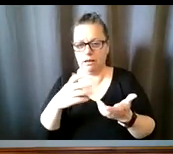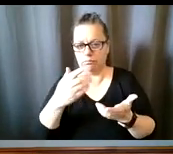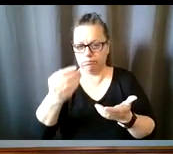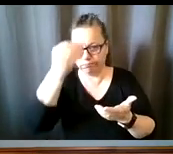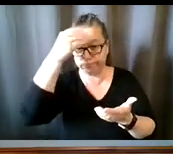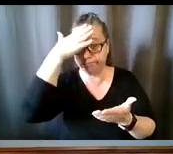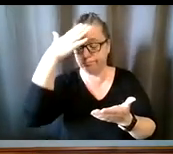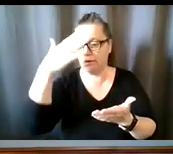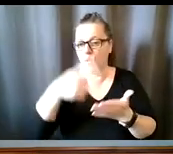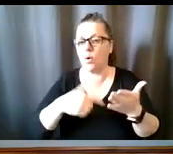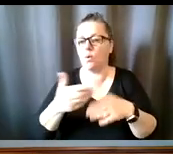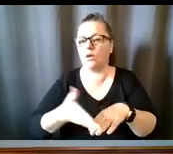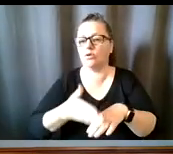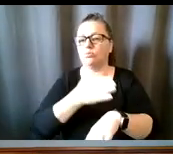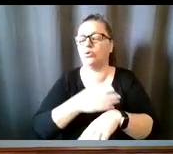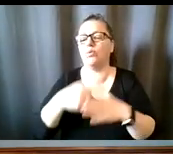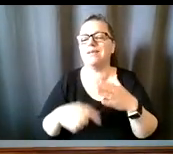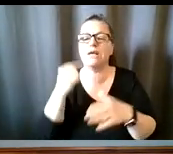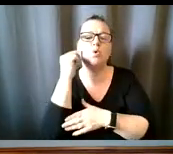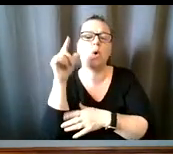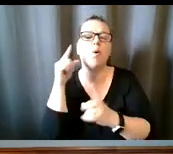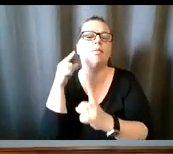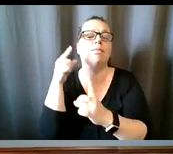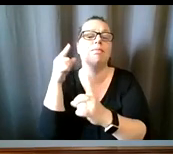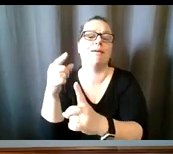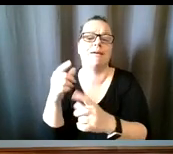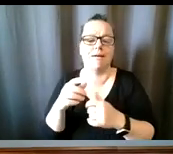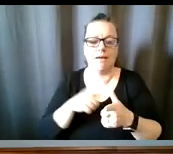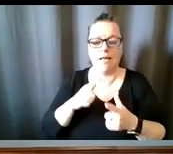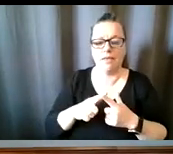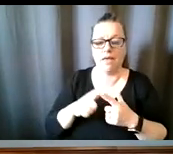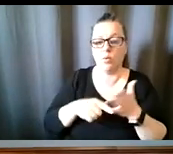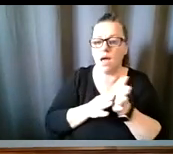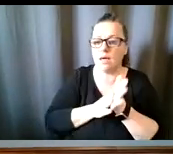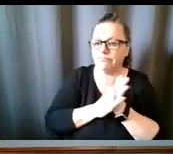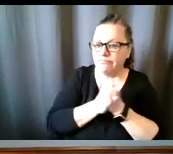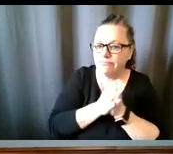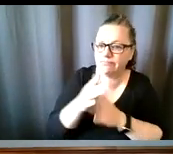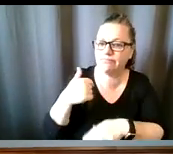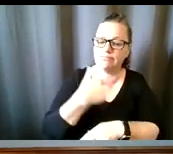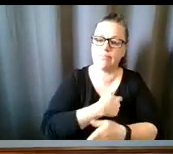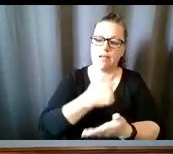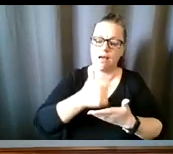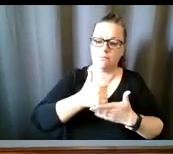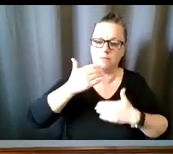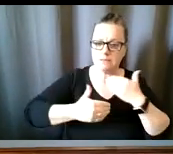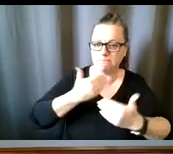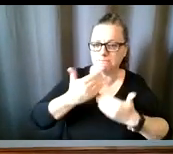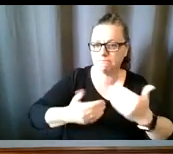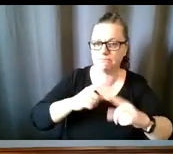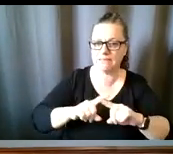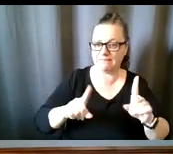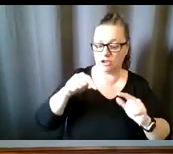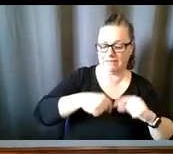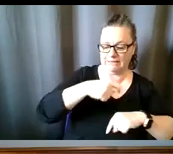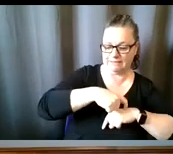improve next time? What's that pot of gold that we're shooting for? And then also what accelerated us? What maybe helped us move forward that was different this time than last